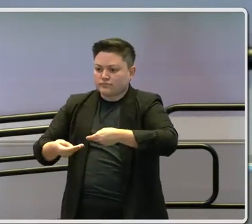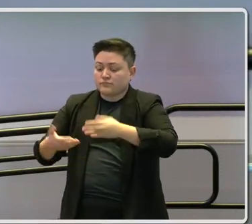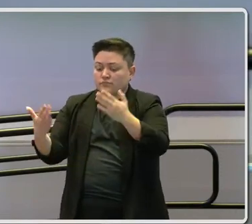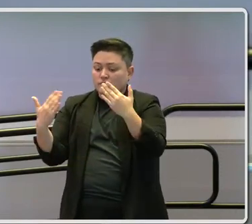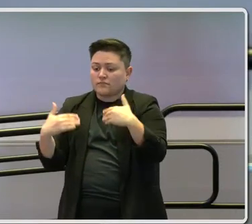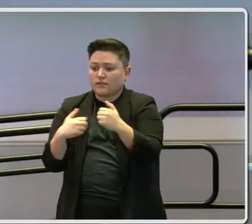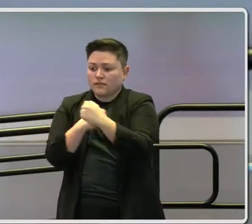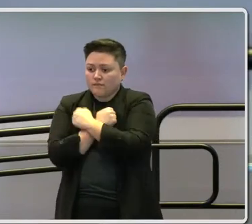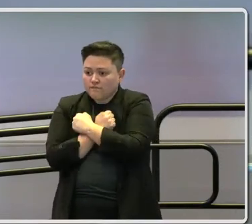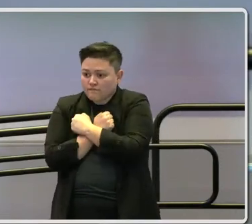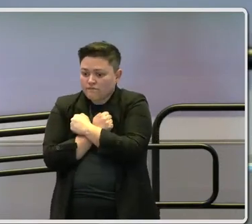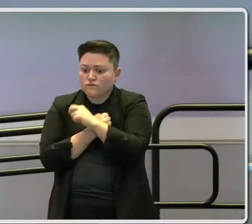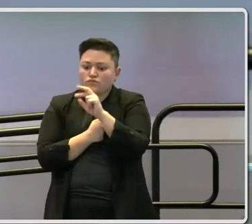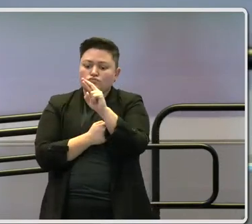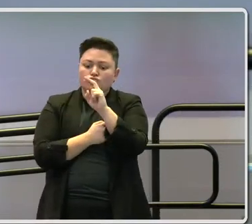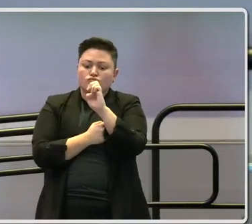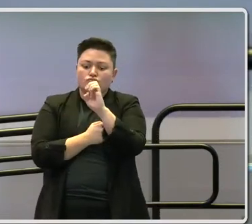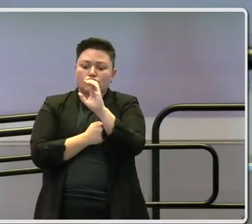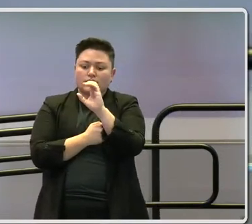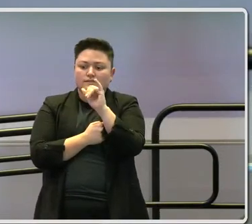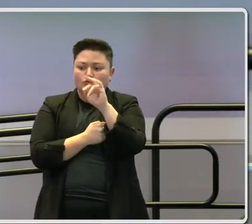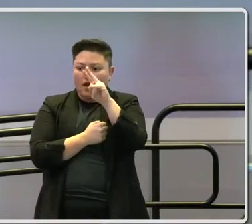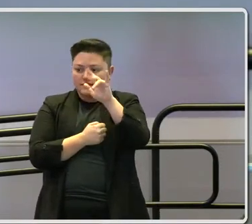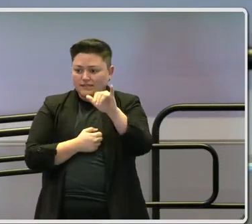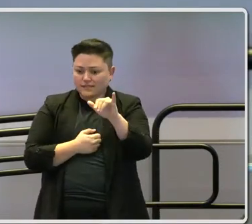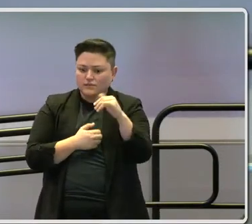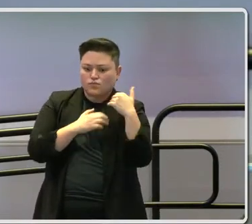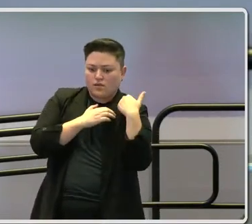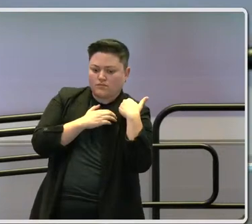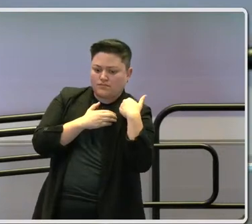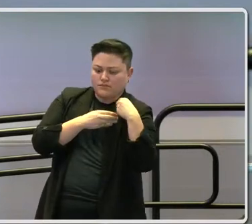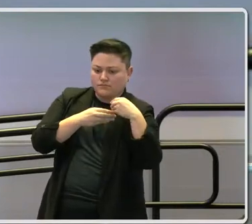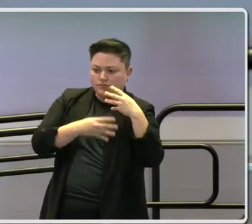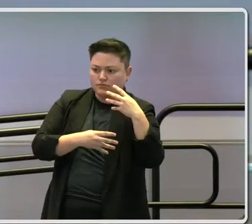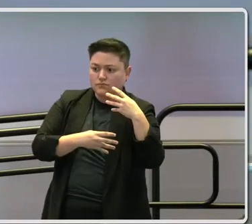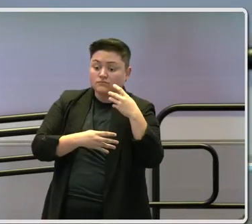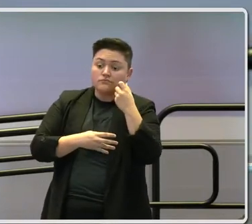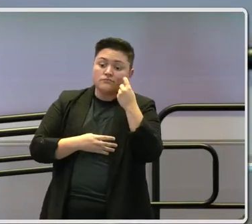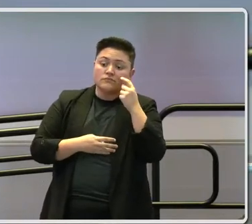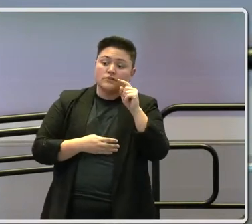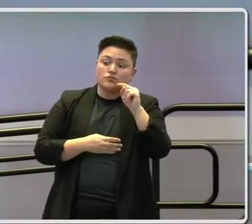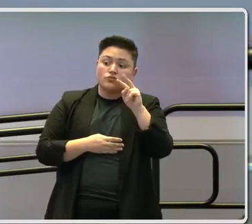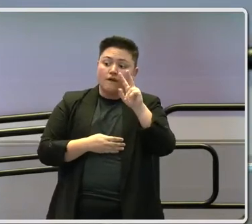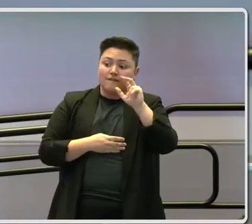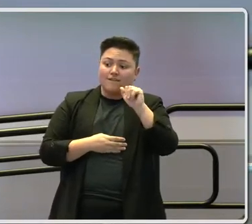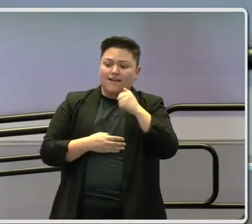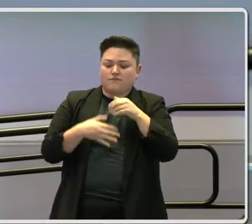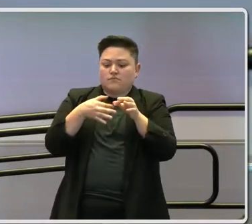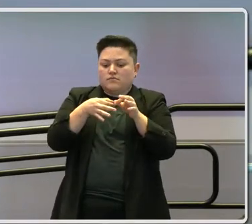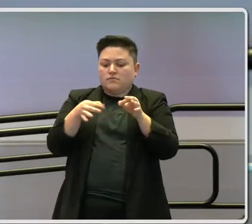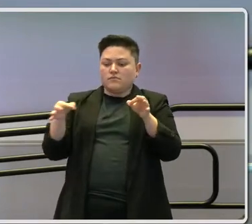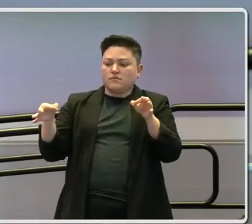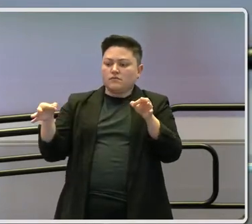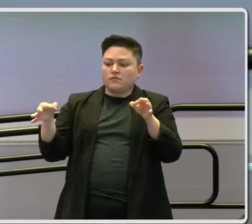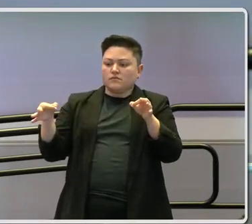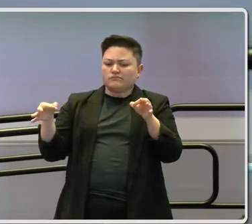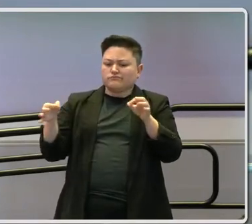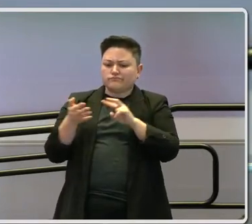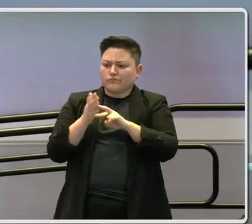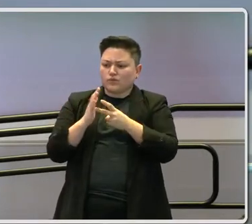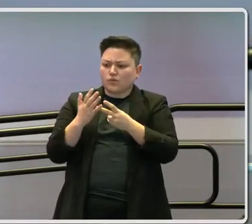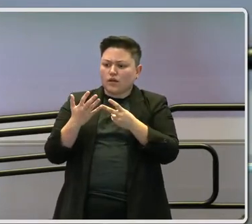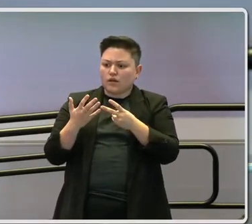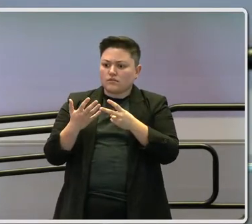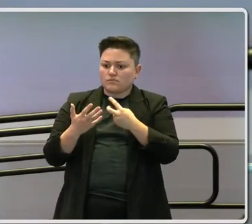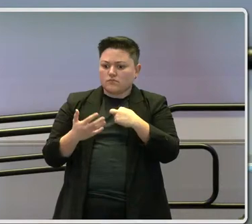love, reciprocity, and responsibility. In Tagalog, we use the term magpamalasakit, which is an assertion of care,